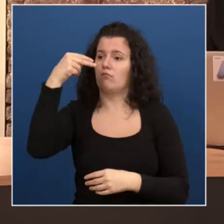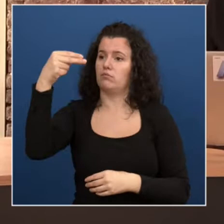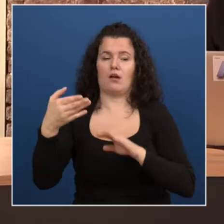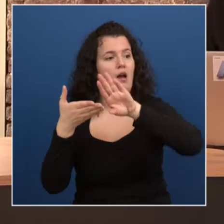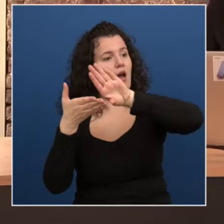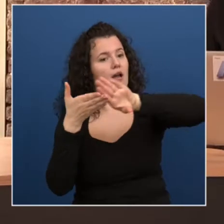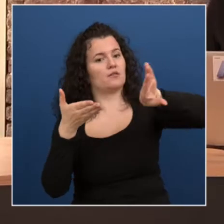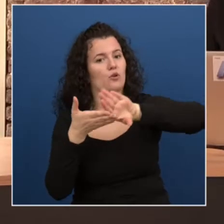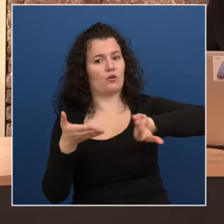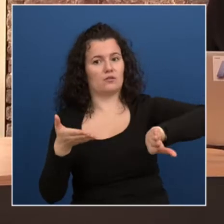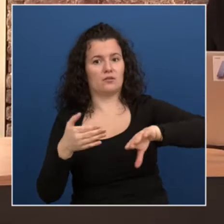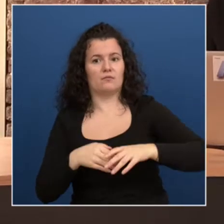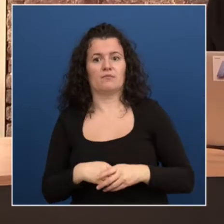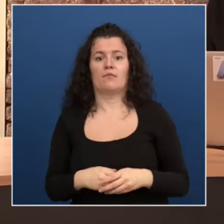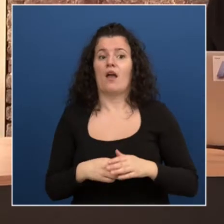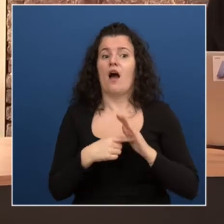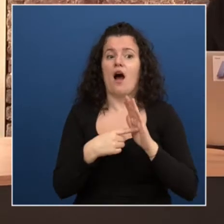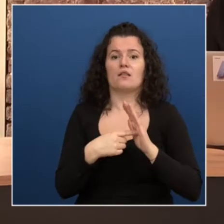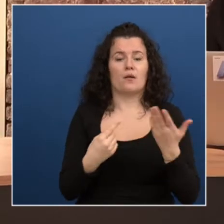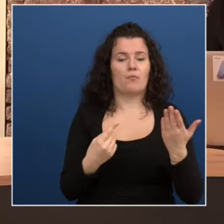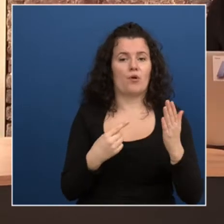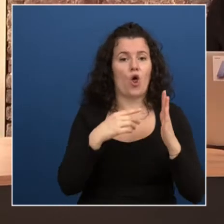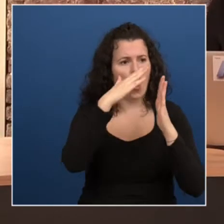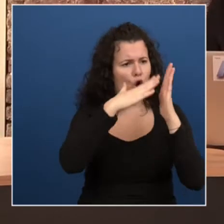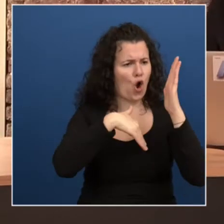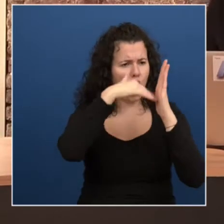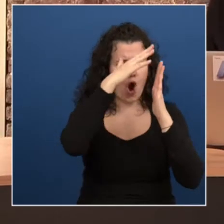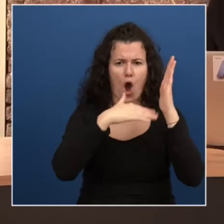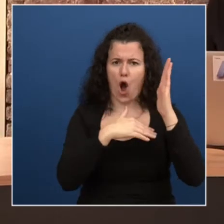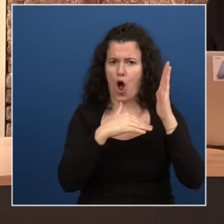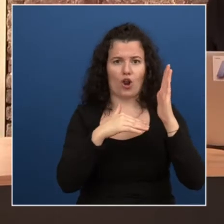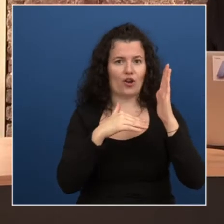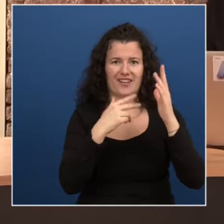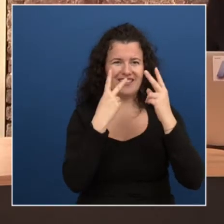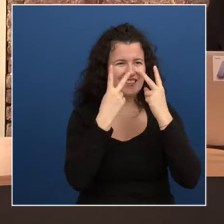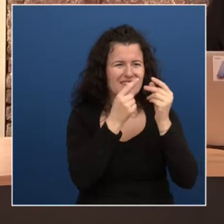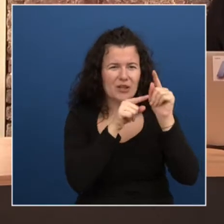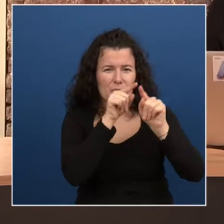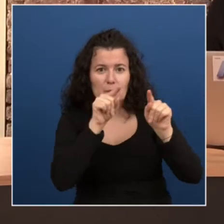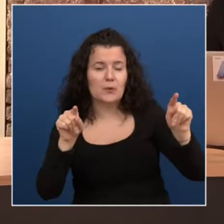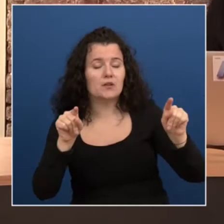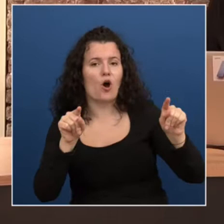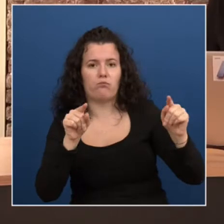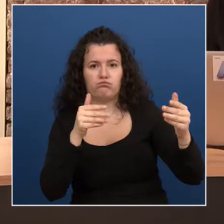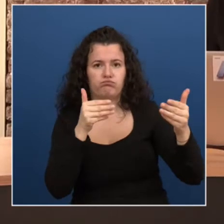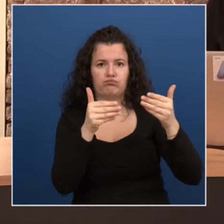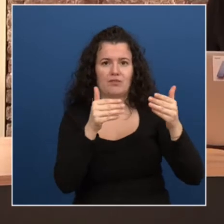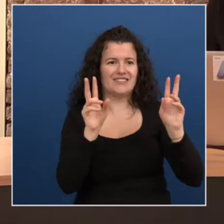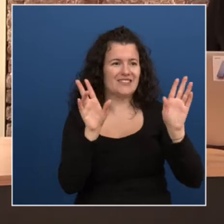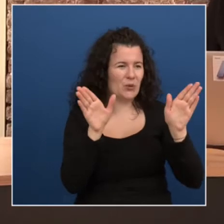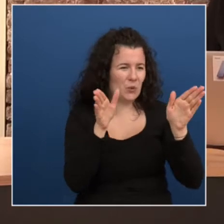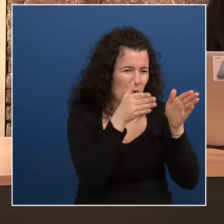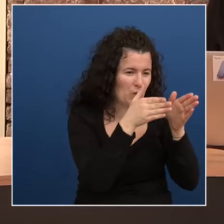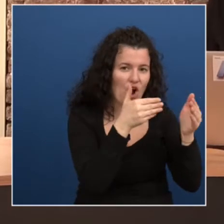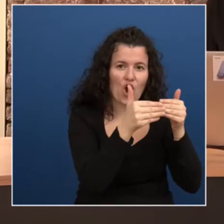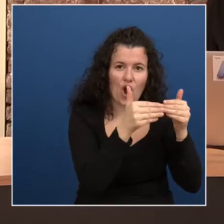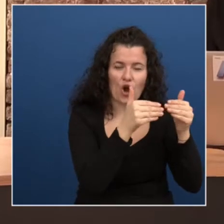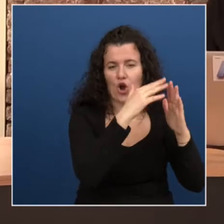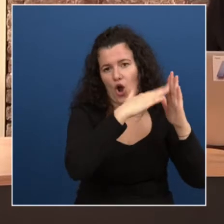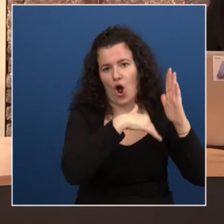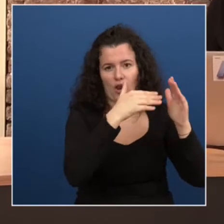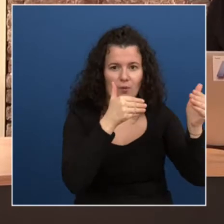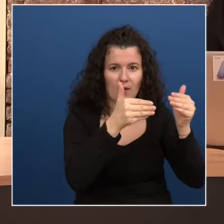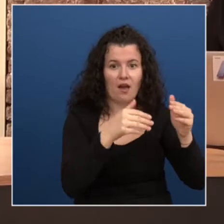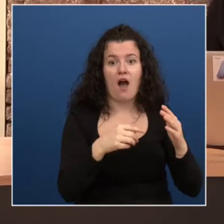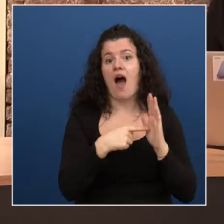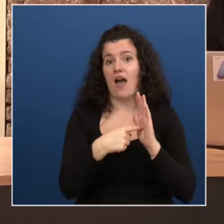colorblind. It's really possible on a conference about accessibility. I want to explain that the left column is green and